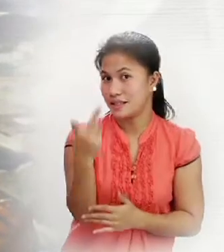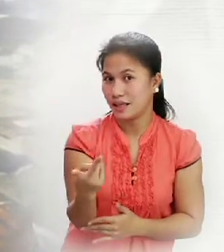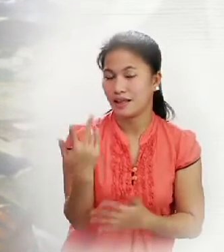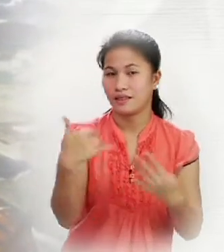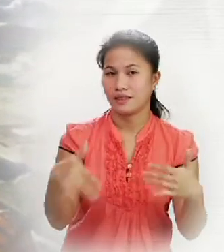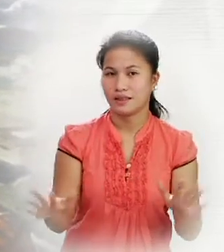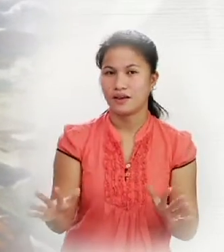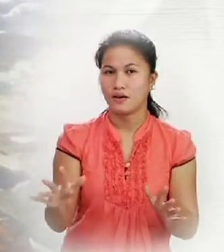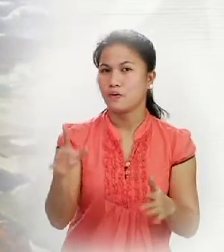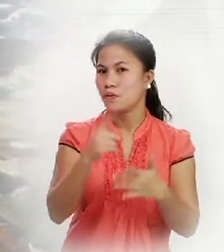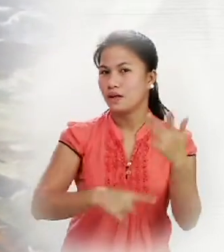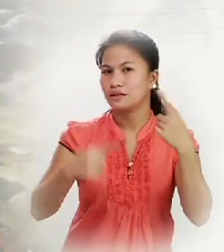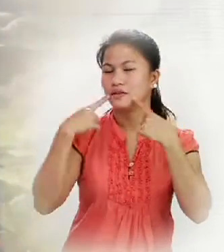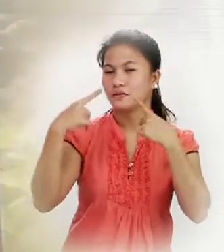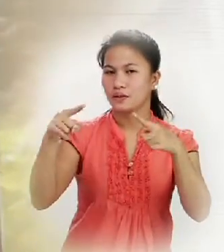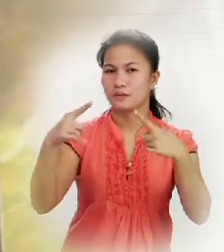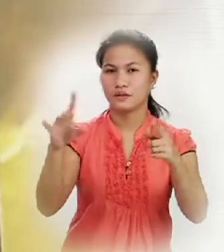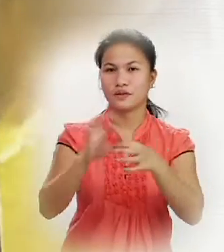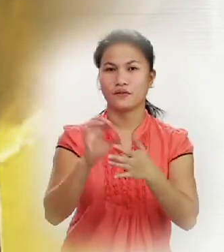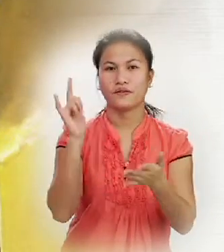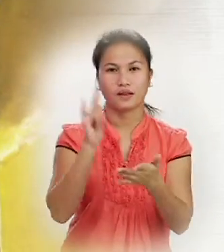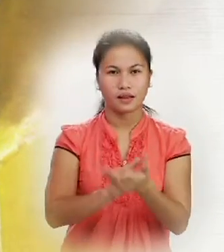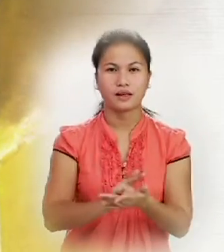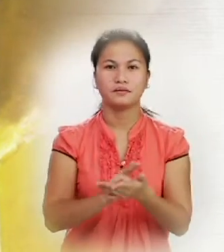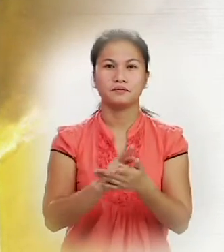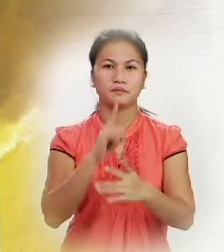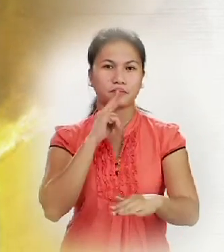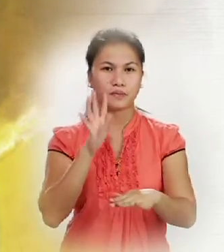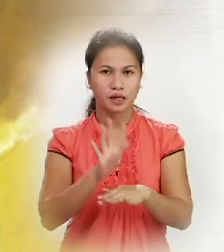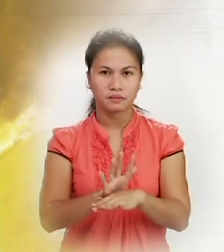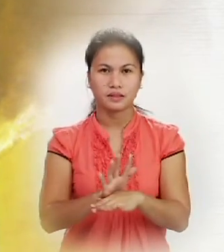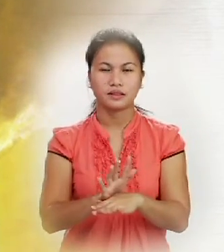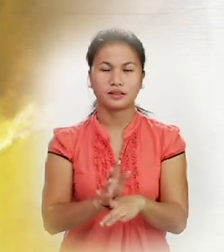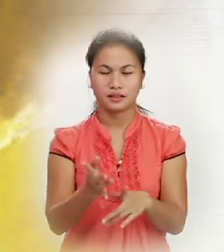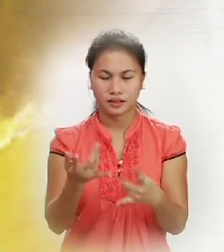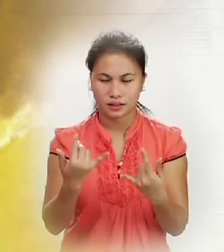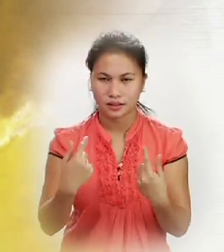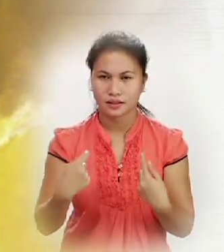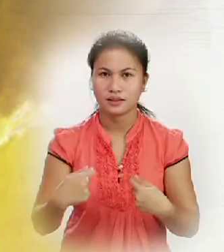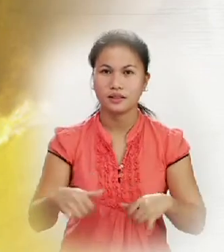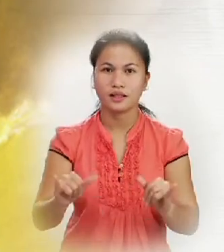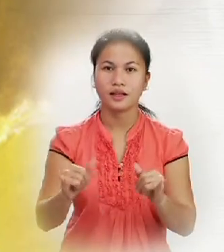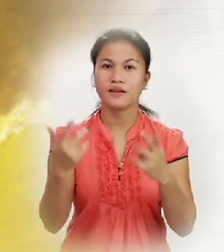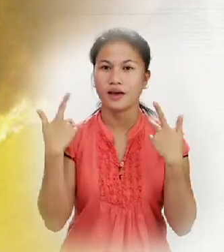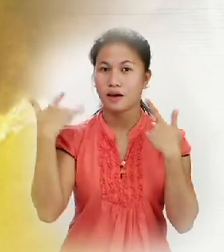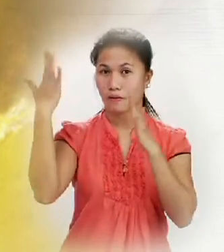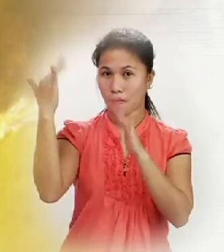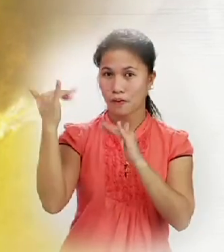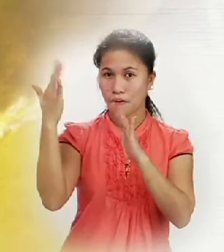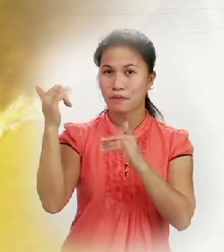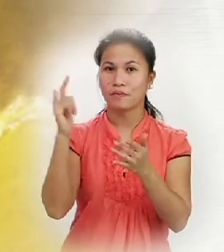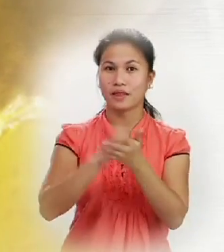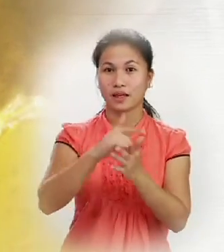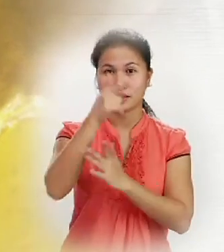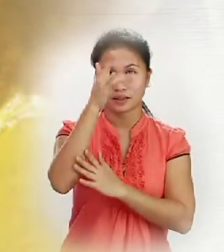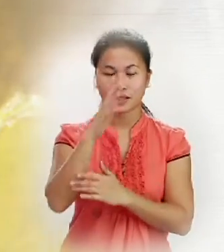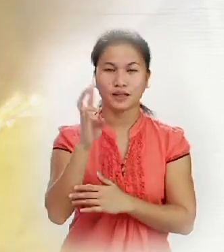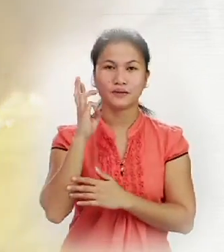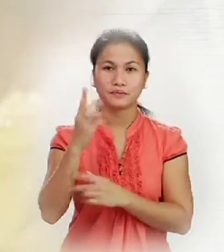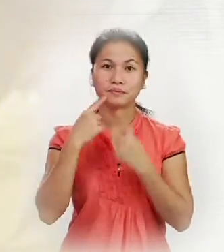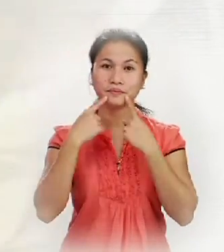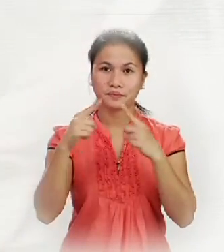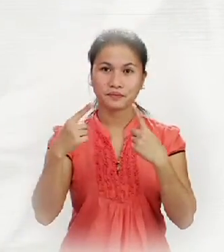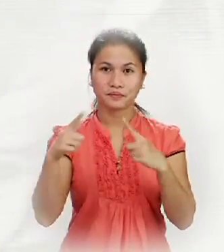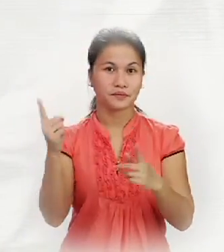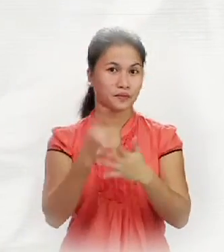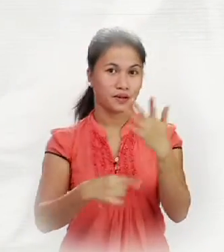the fulfillment of that promise. They were attentive to God, and they hoped that God will fulfill His